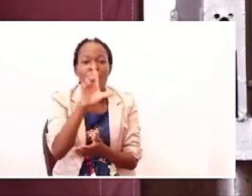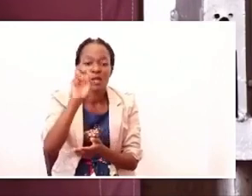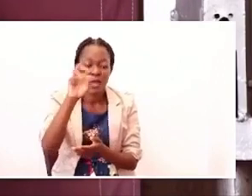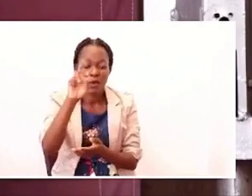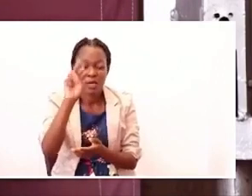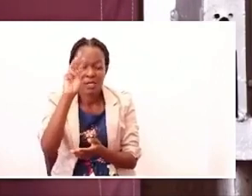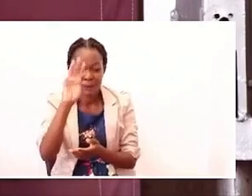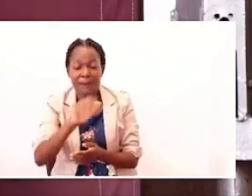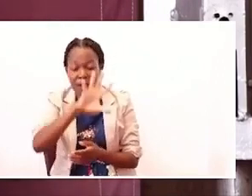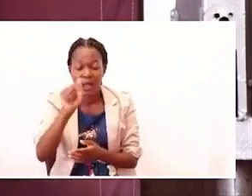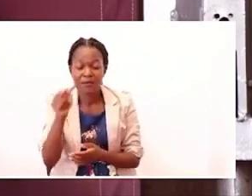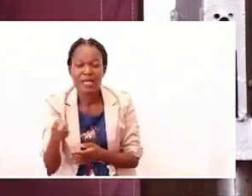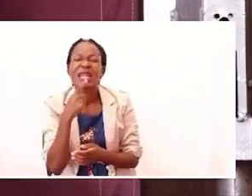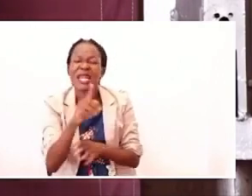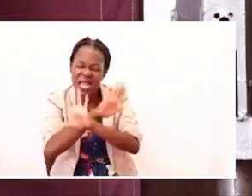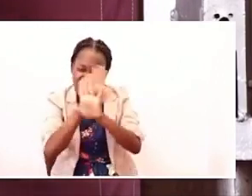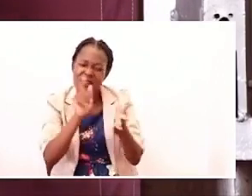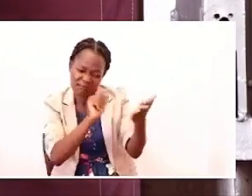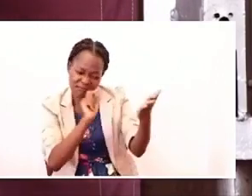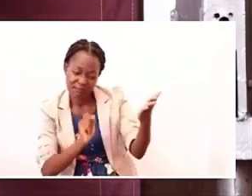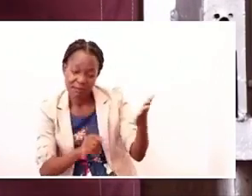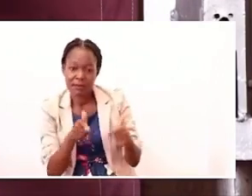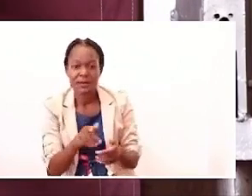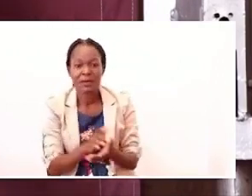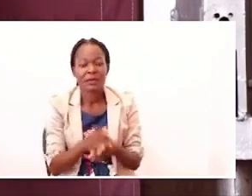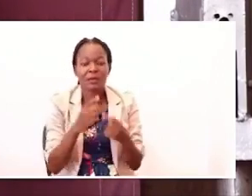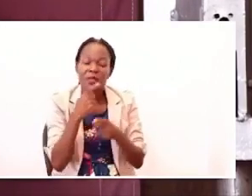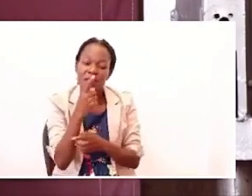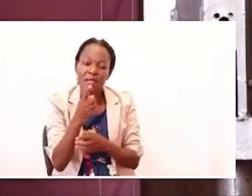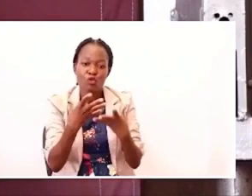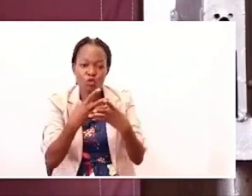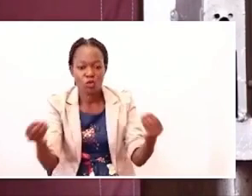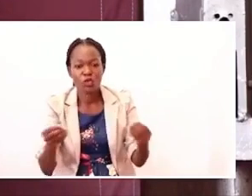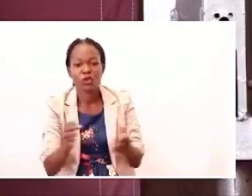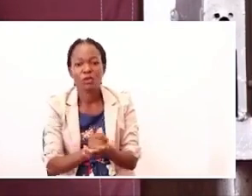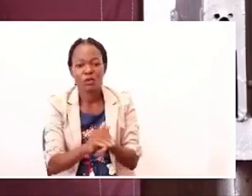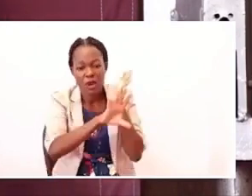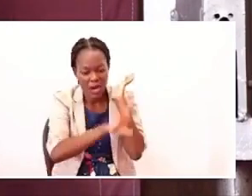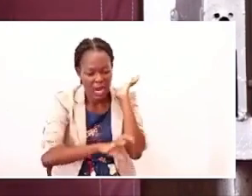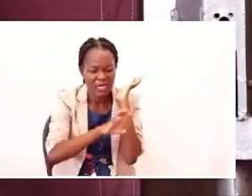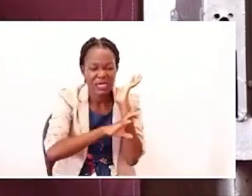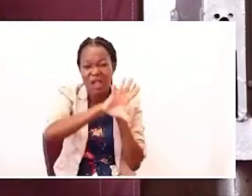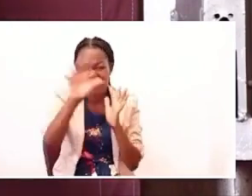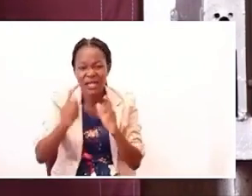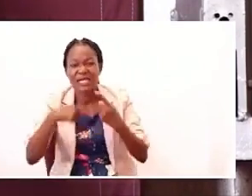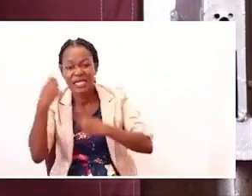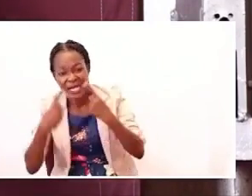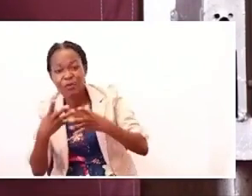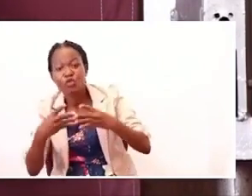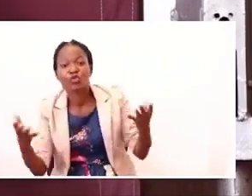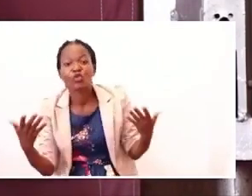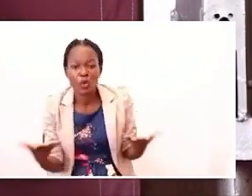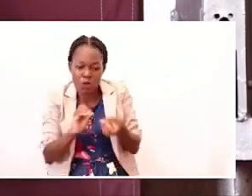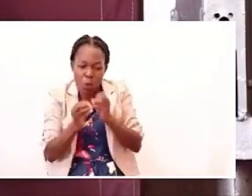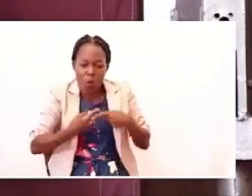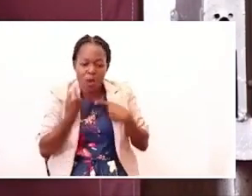perfectly. And it said the solutions to our continental challenges can only be inward rather than